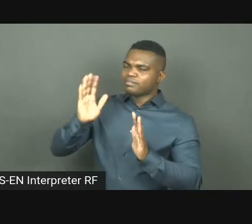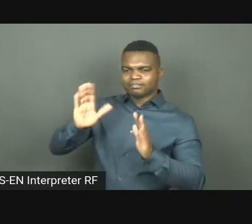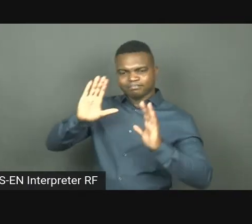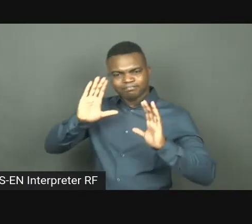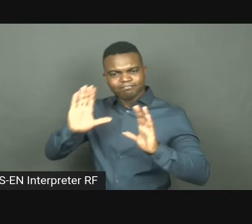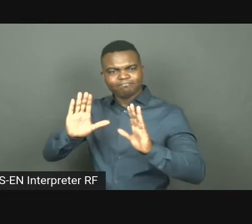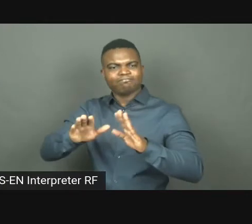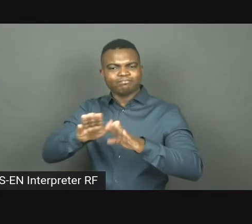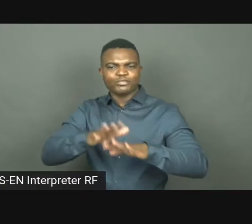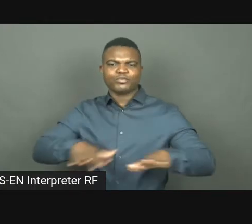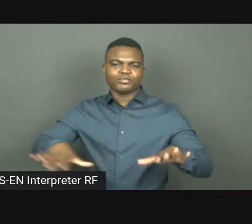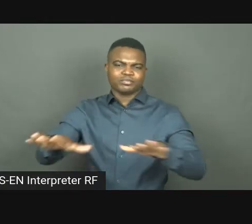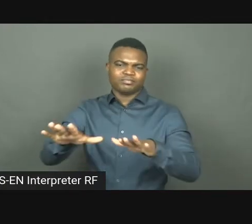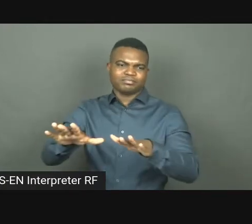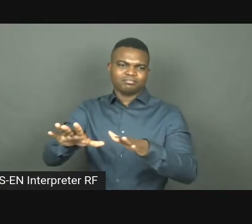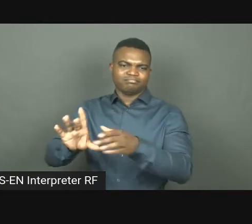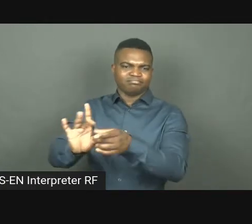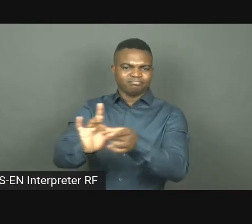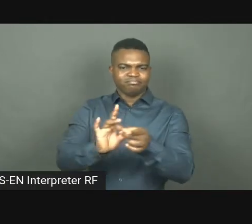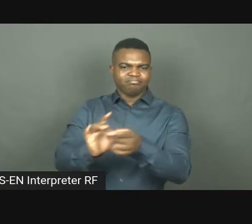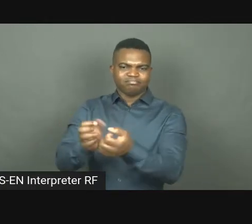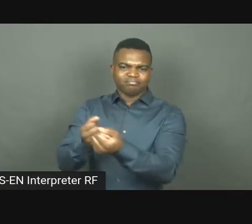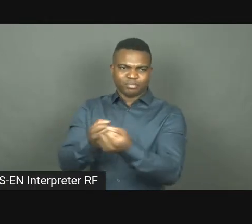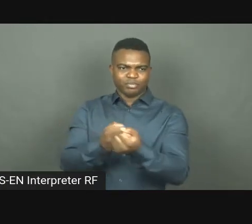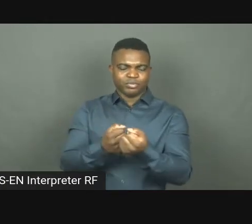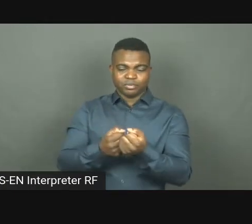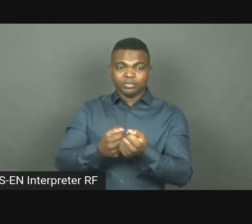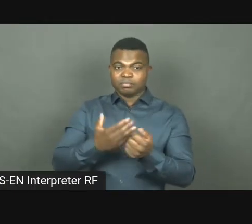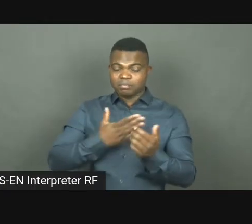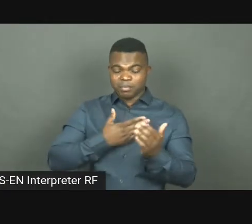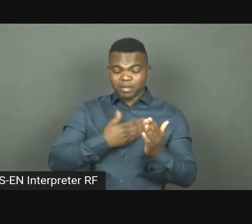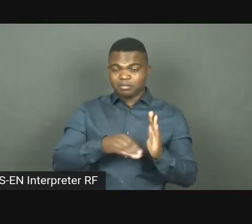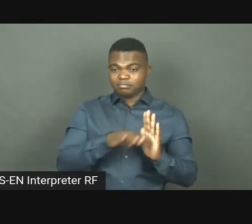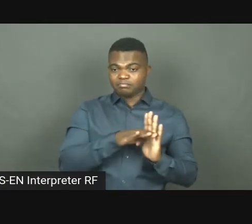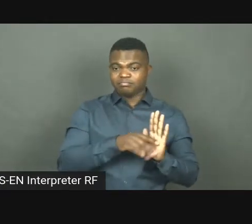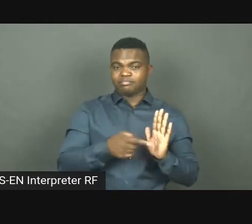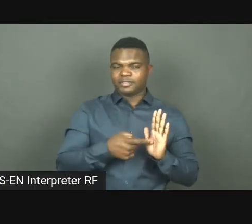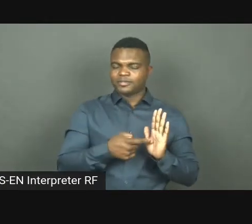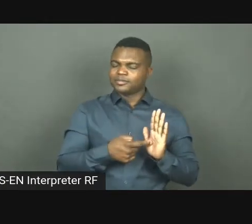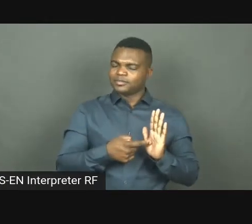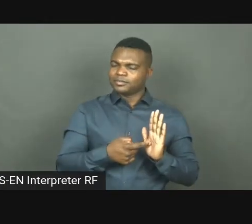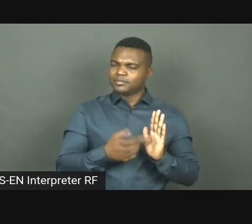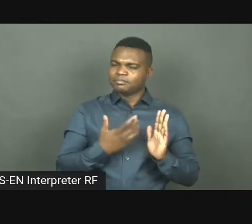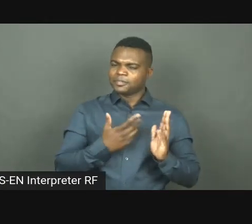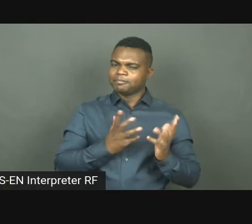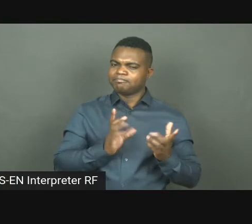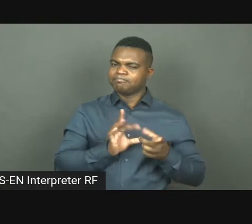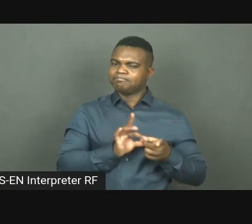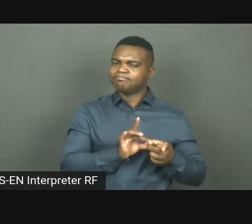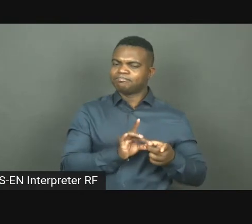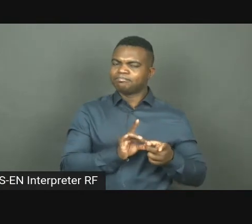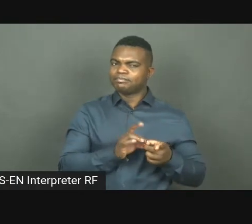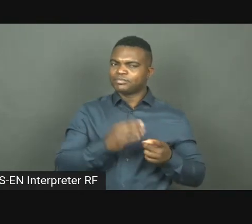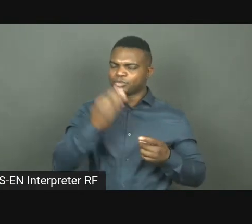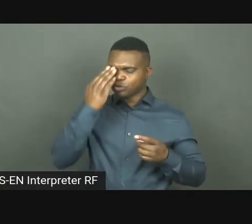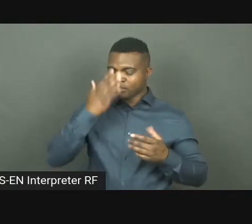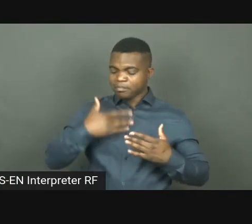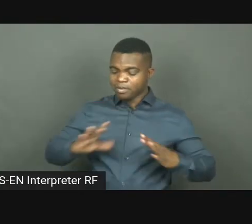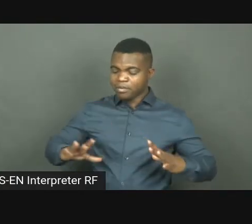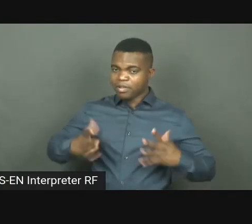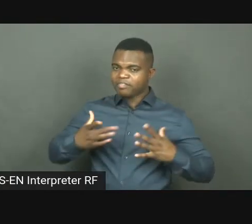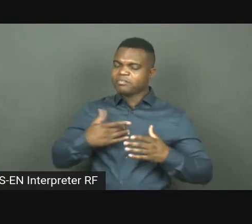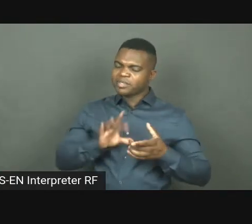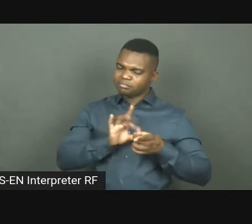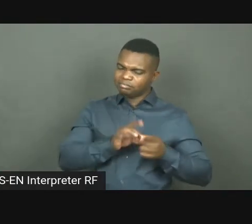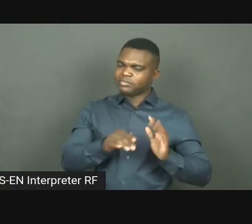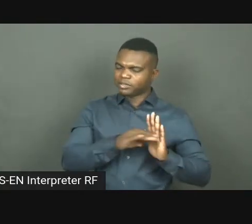of human beings at our best. That we discover our own humanity, when we see the humanity in others who have been